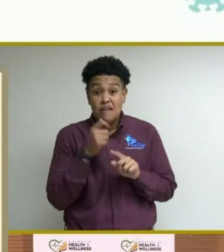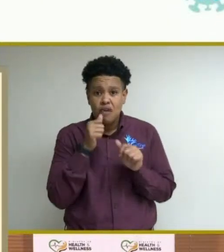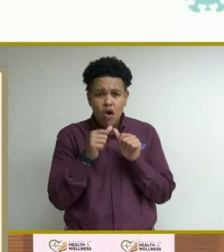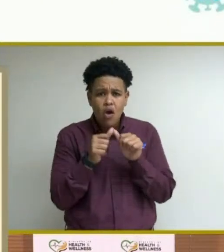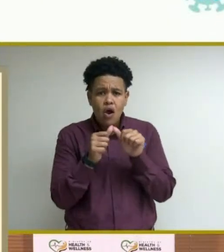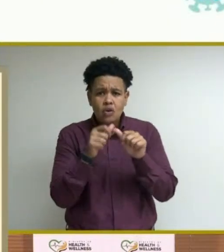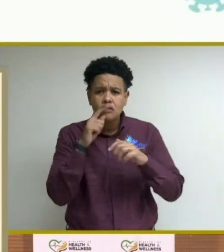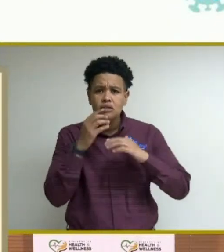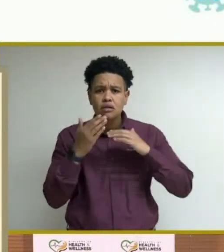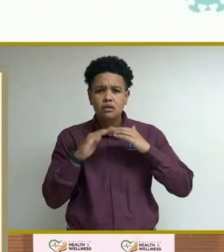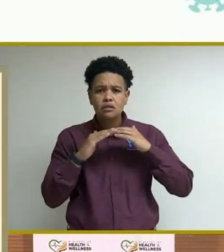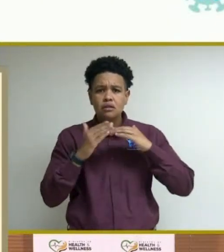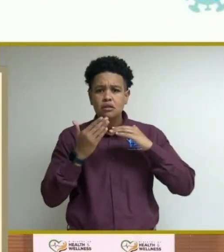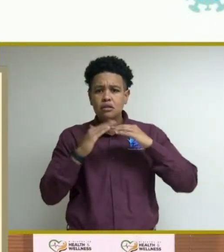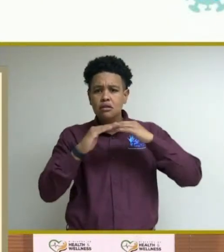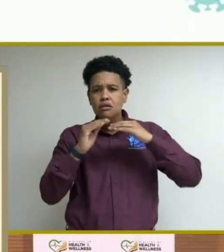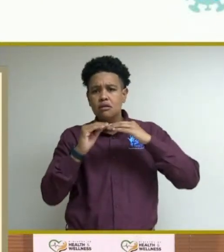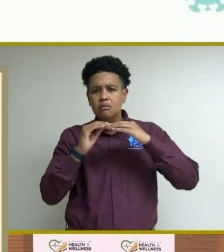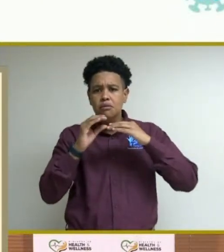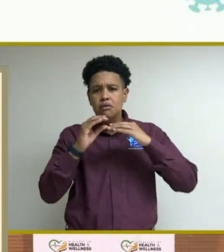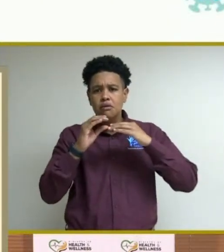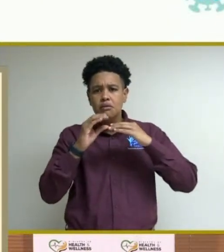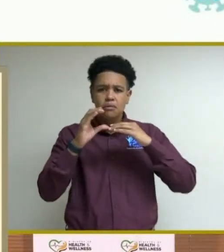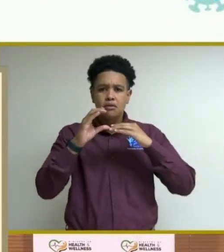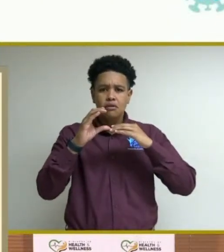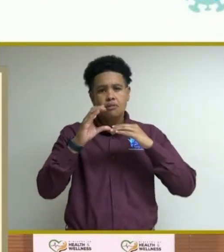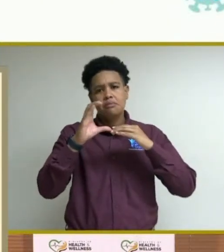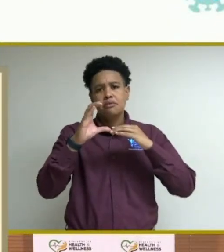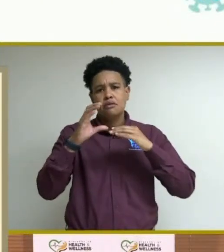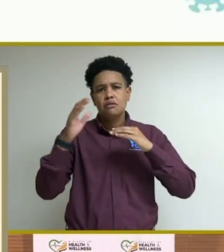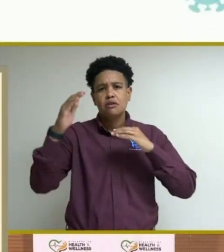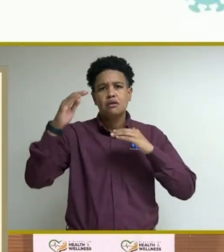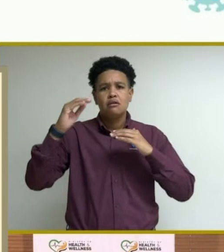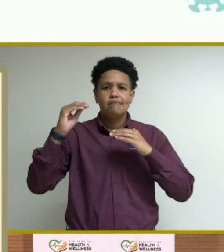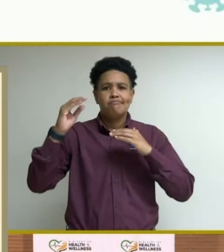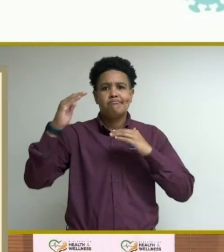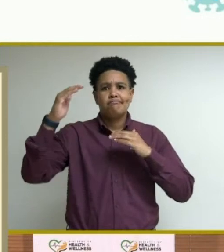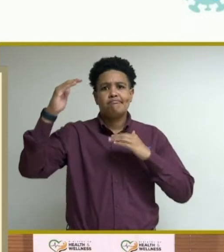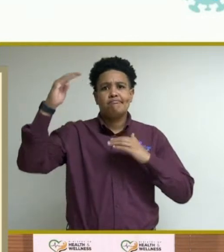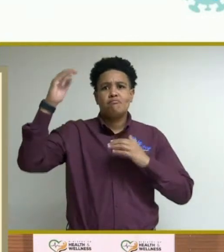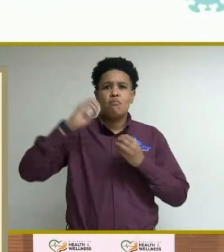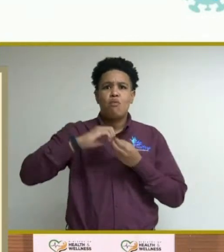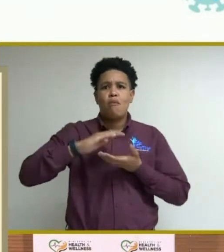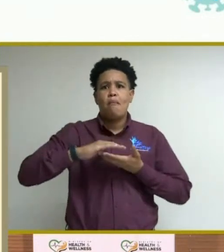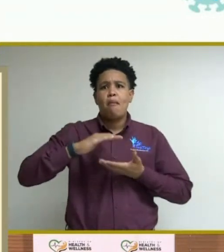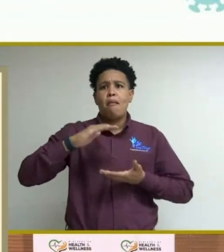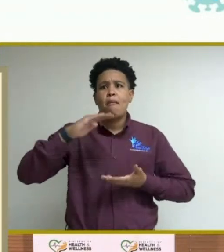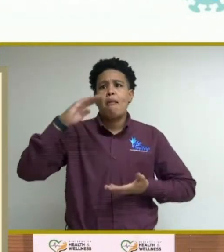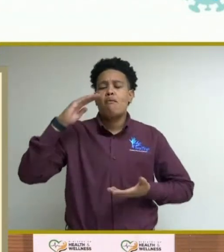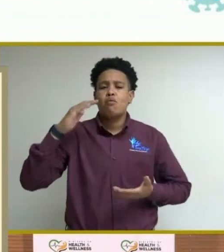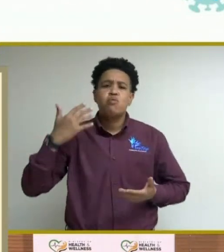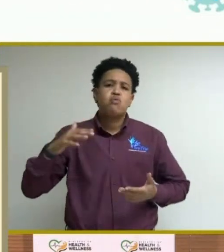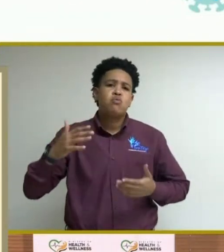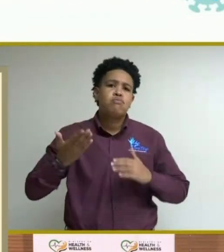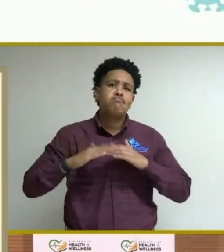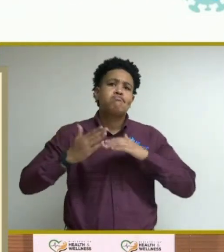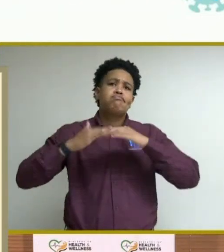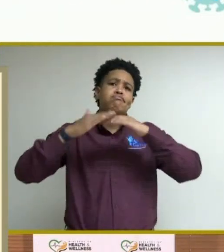to increase. And this is the trend right now. We are not